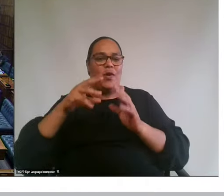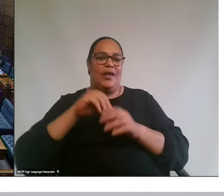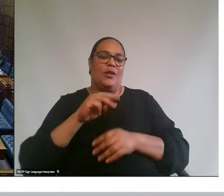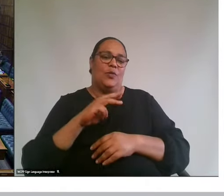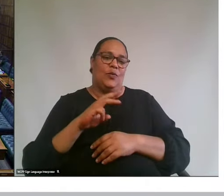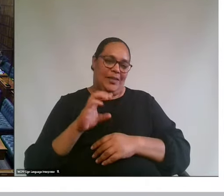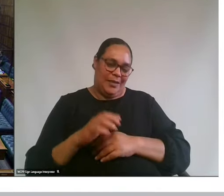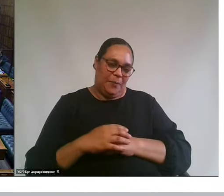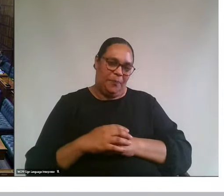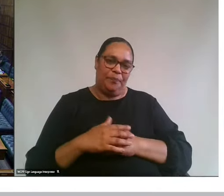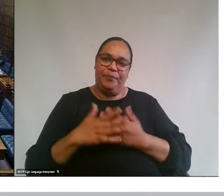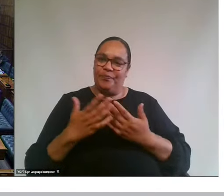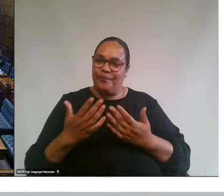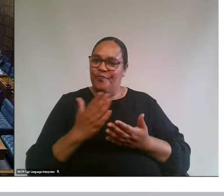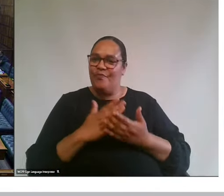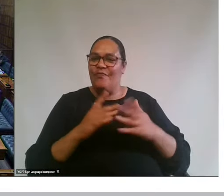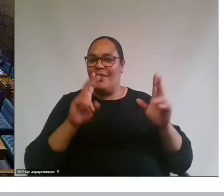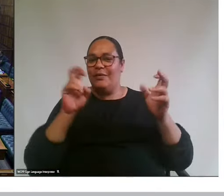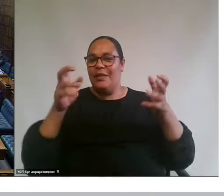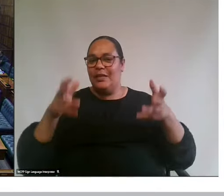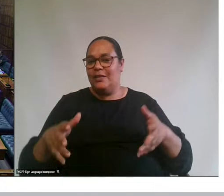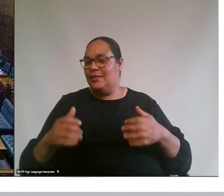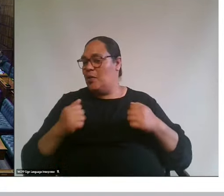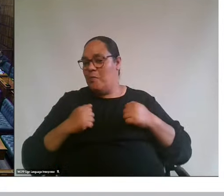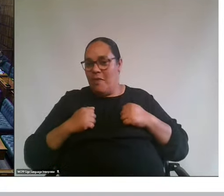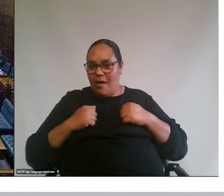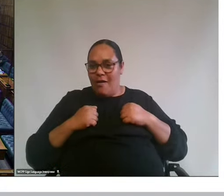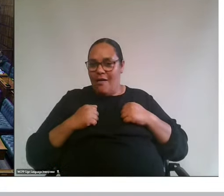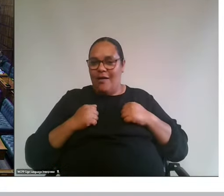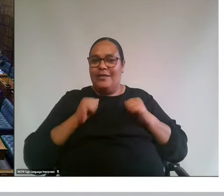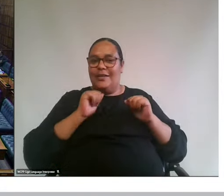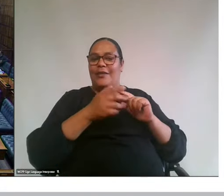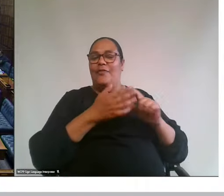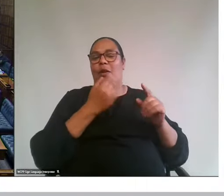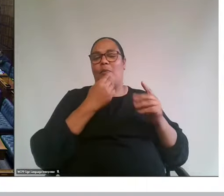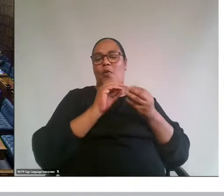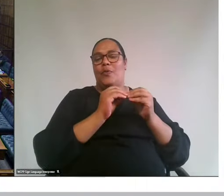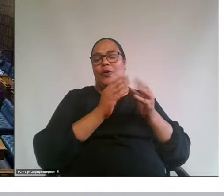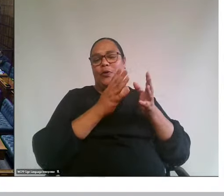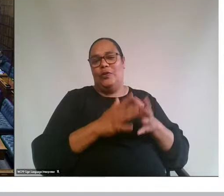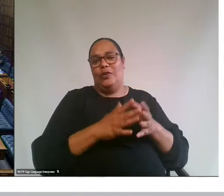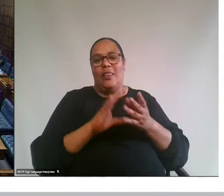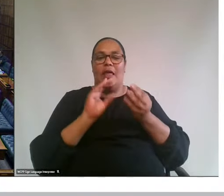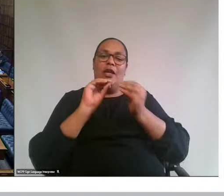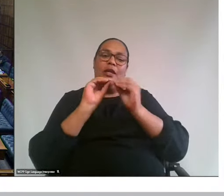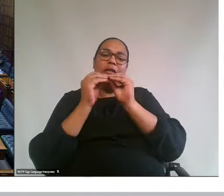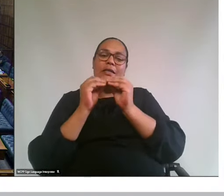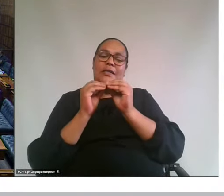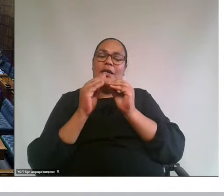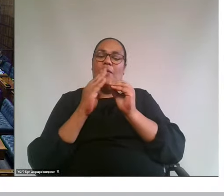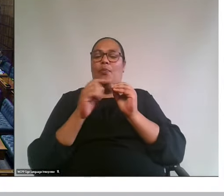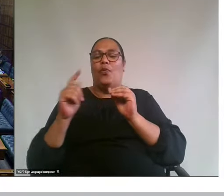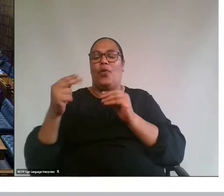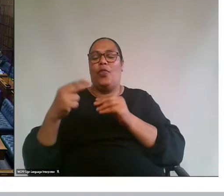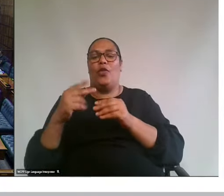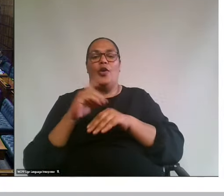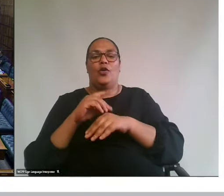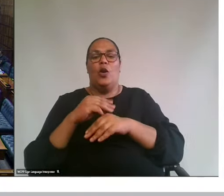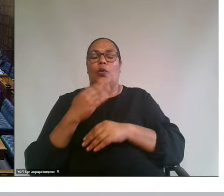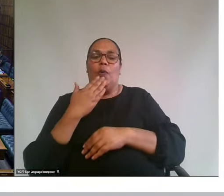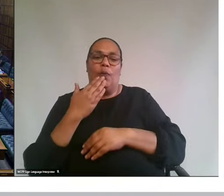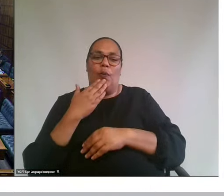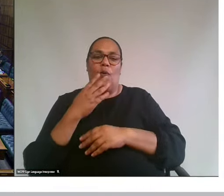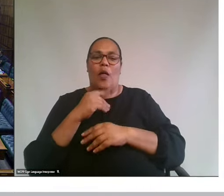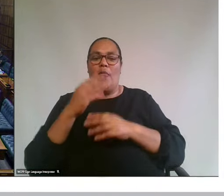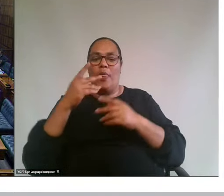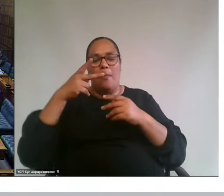Cape now some of the titles here they're not mine they that of The Producers the kissing booth Homeland Doctor Who the